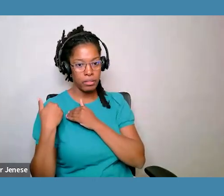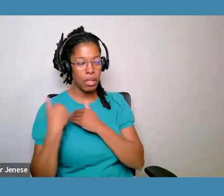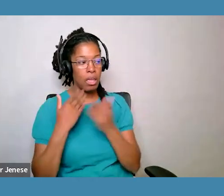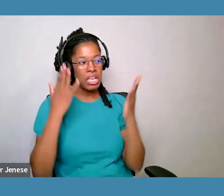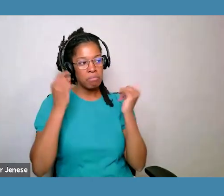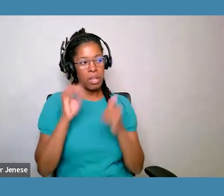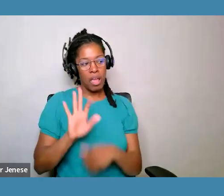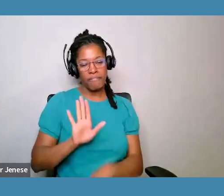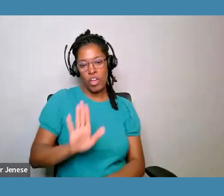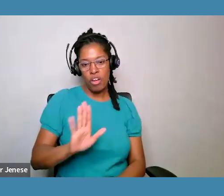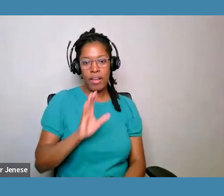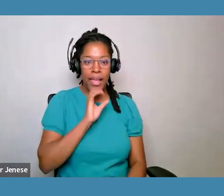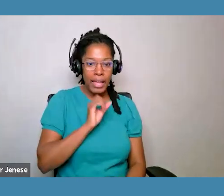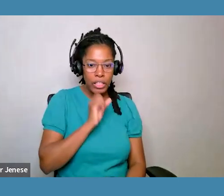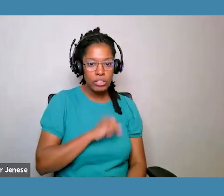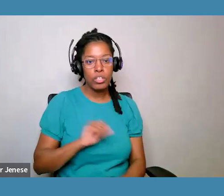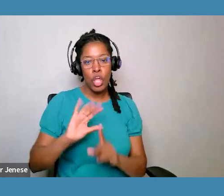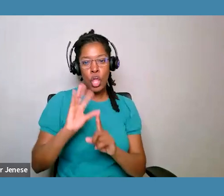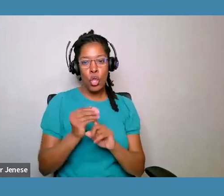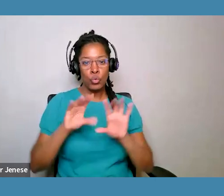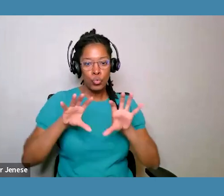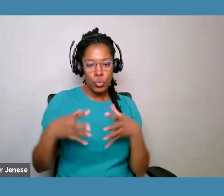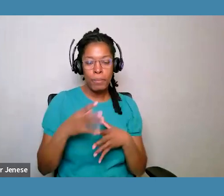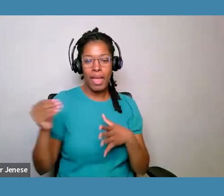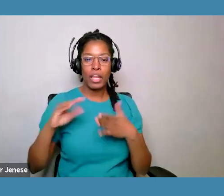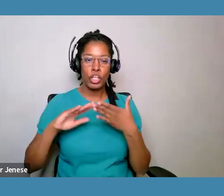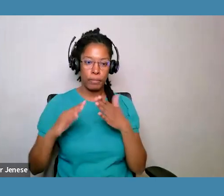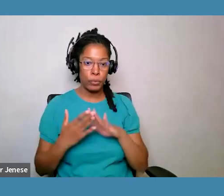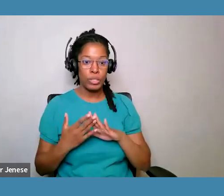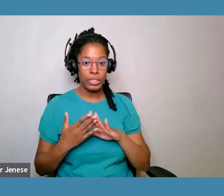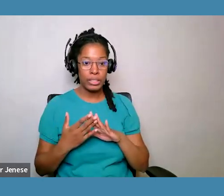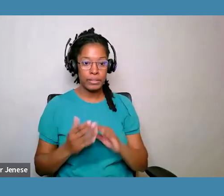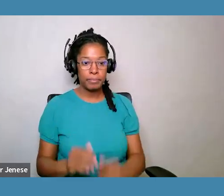expected of his or her age, cultural group, and community.